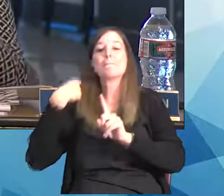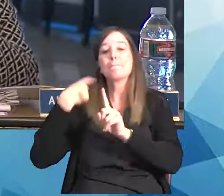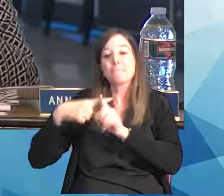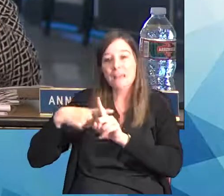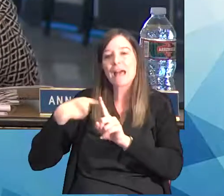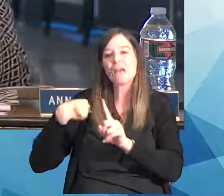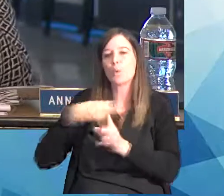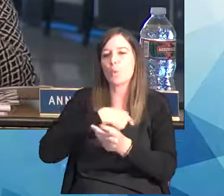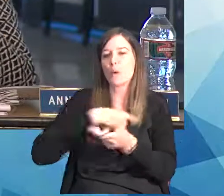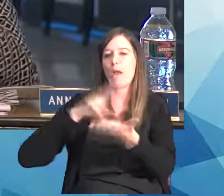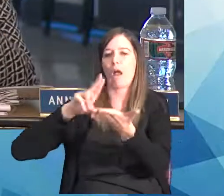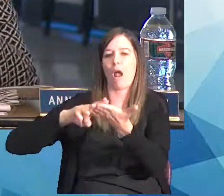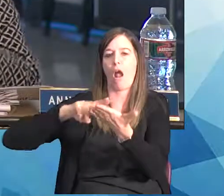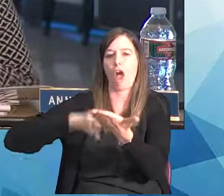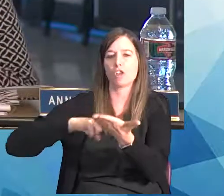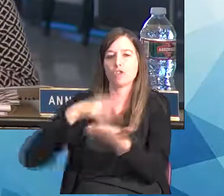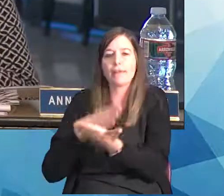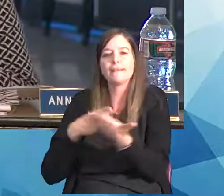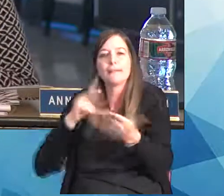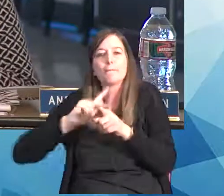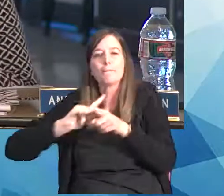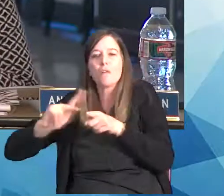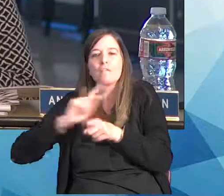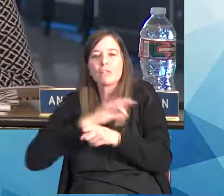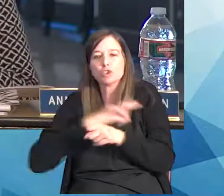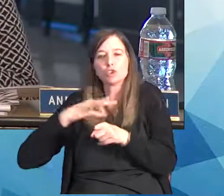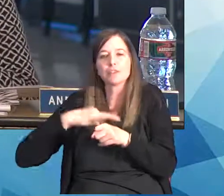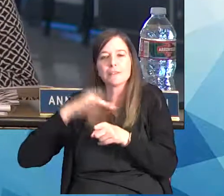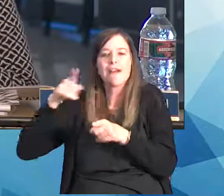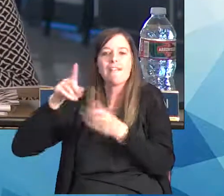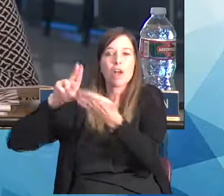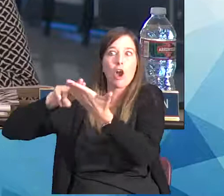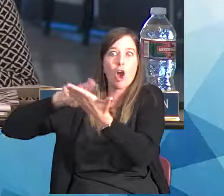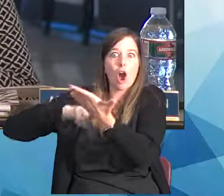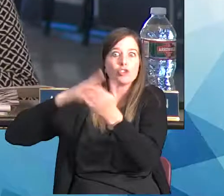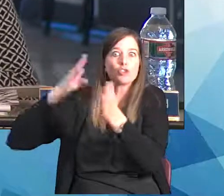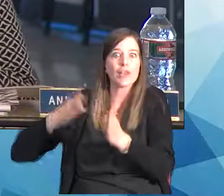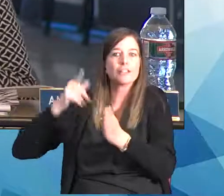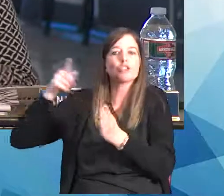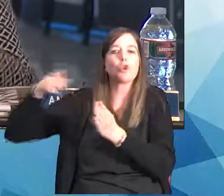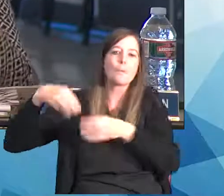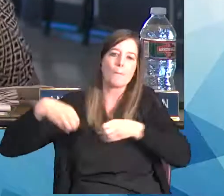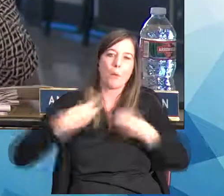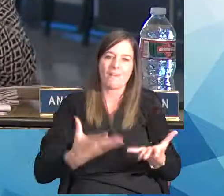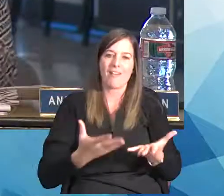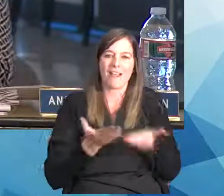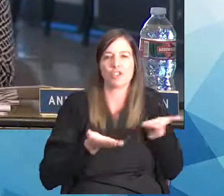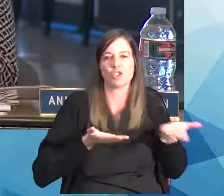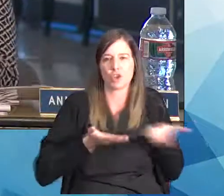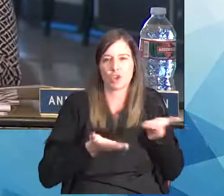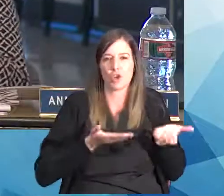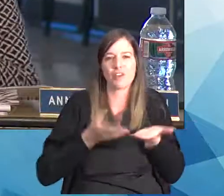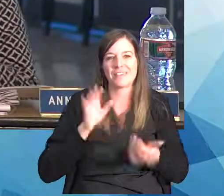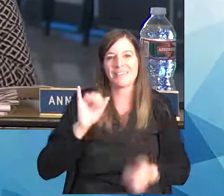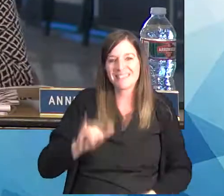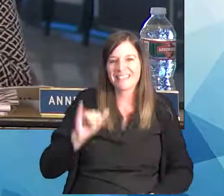contract with to provide services for us. That's 82% of our total